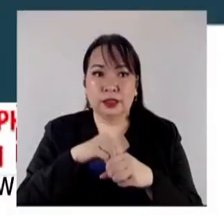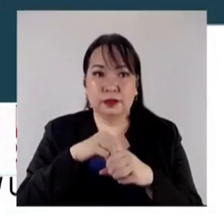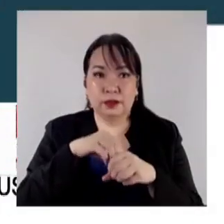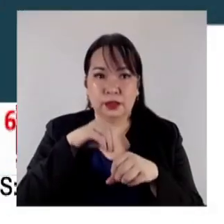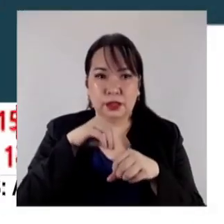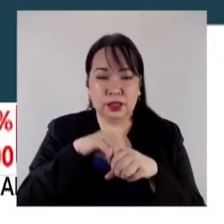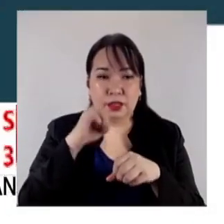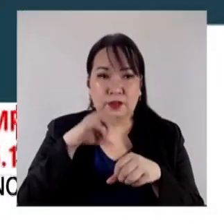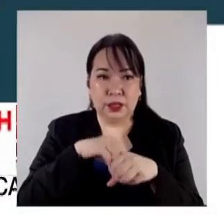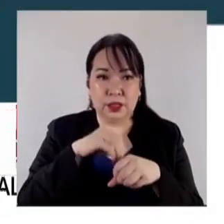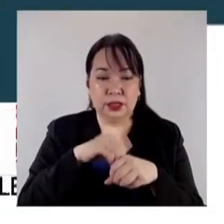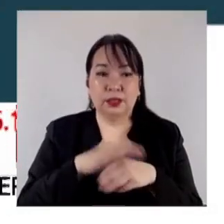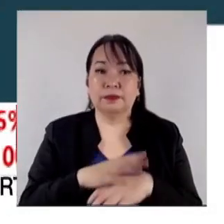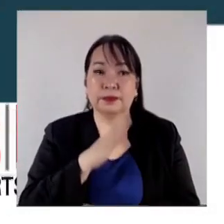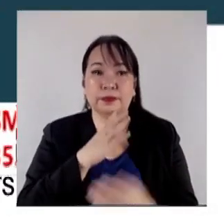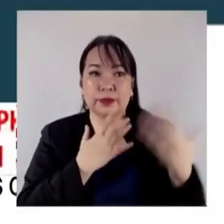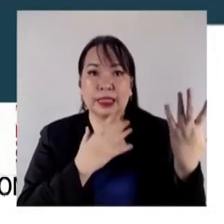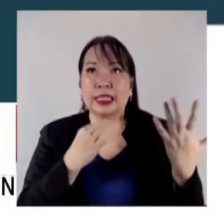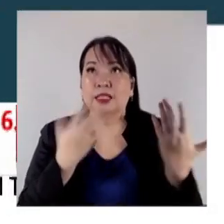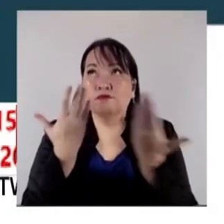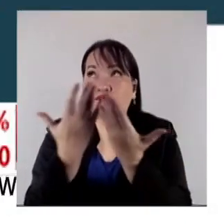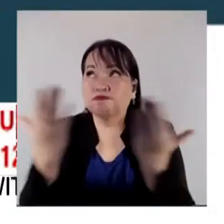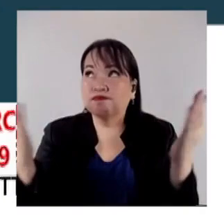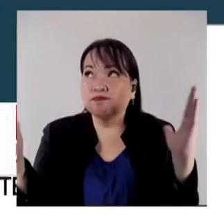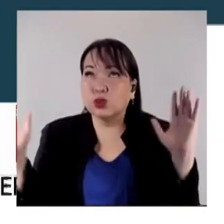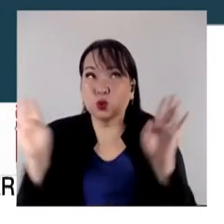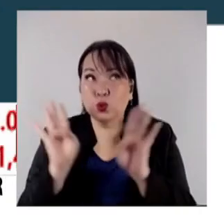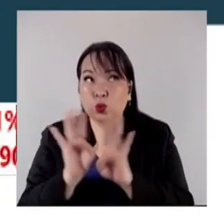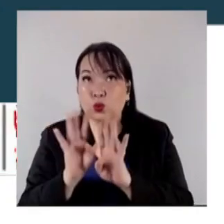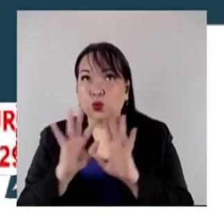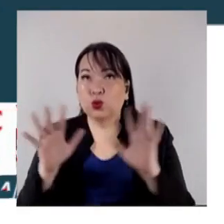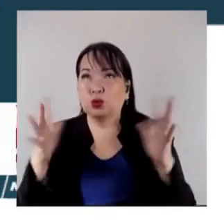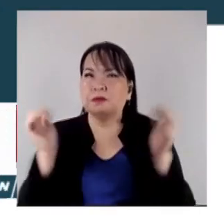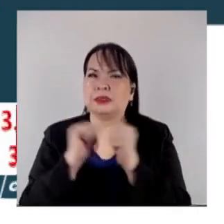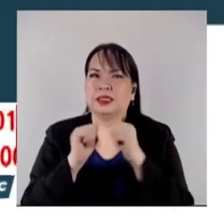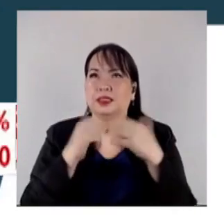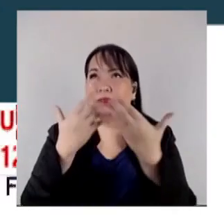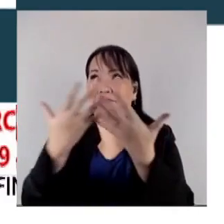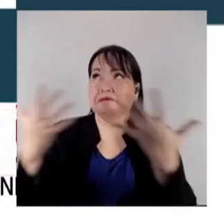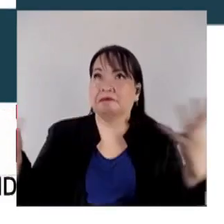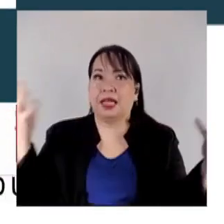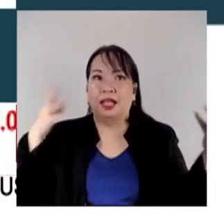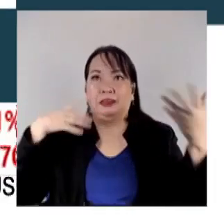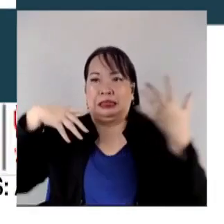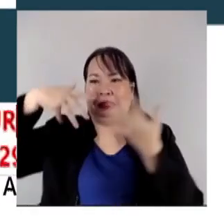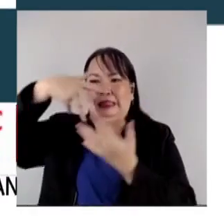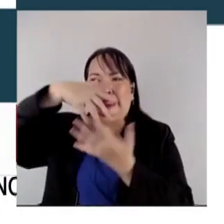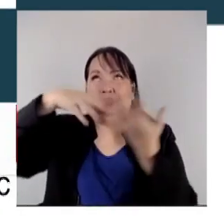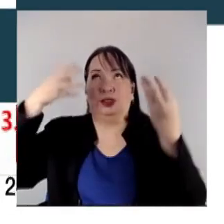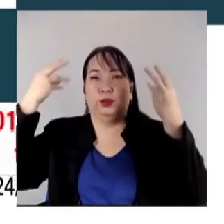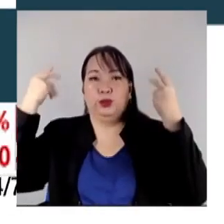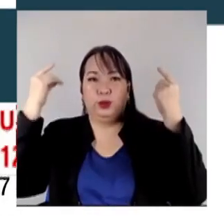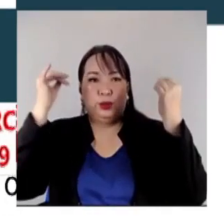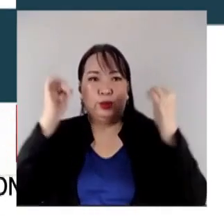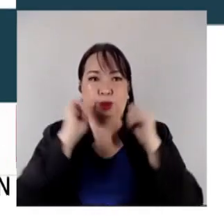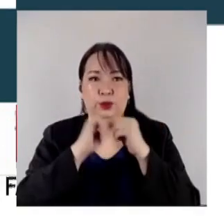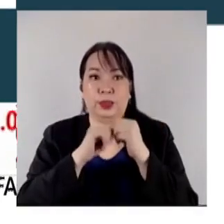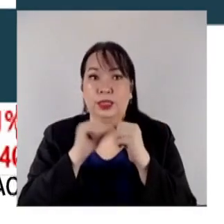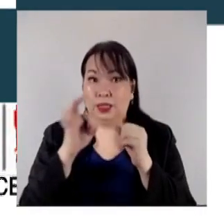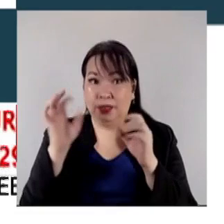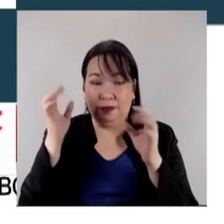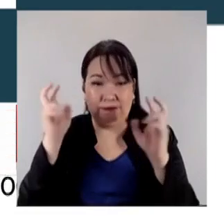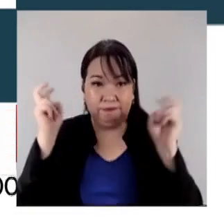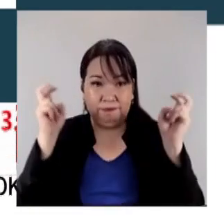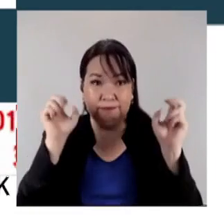In closed settings, no? Sa closed settings kasi yung pinag-uusapan yung kung kailangan, no?